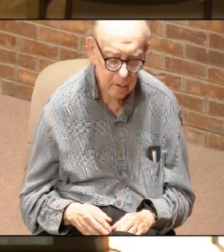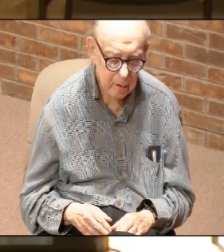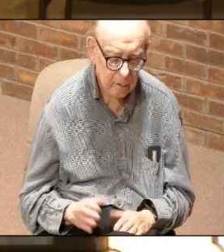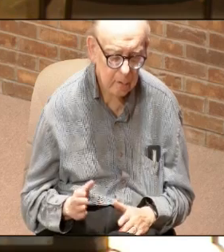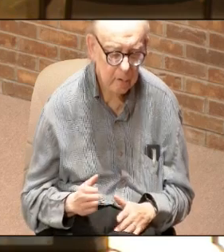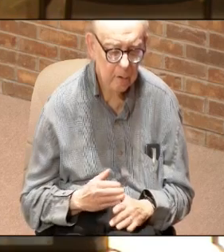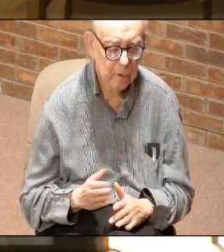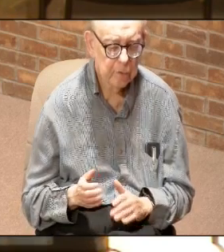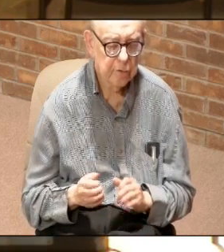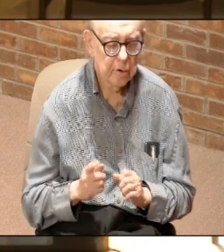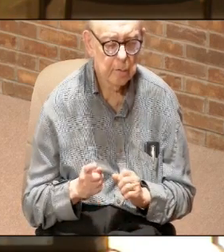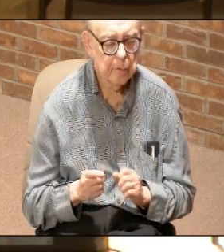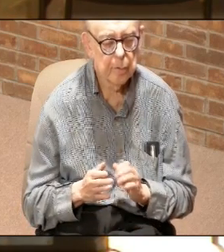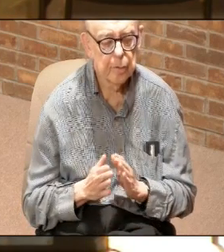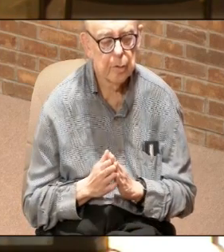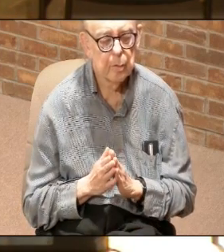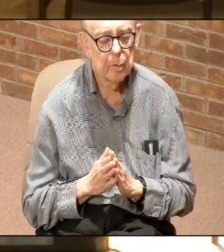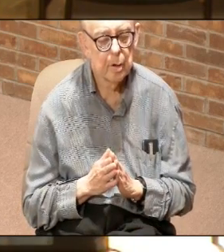share with you a prayer